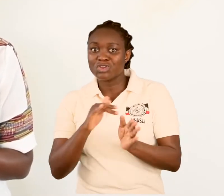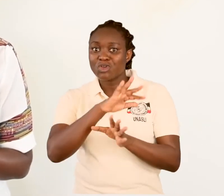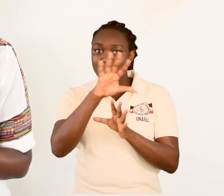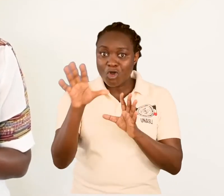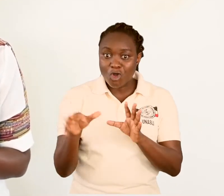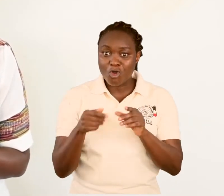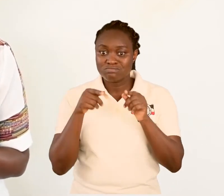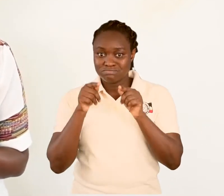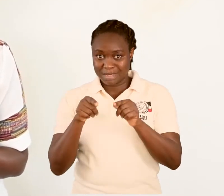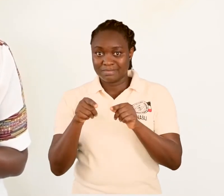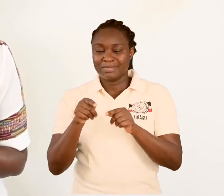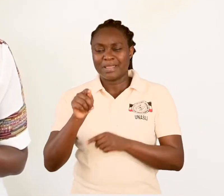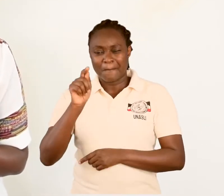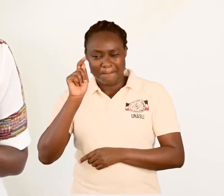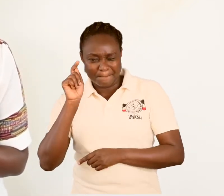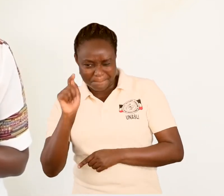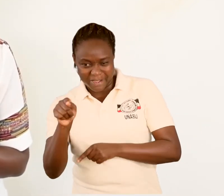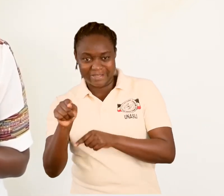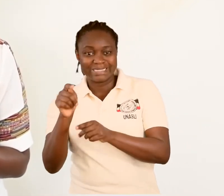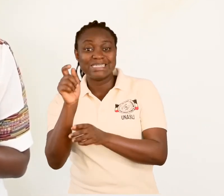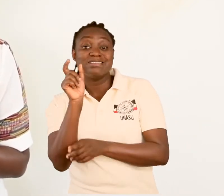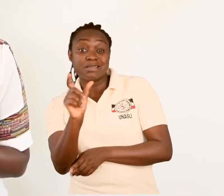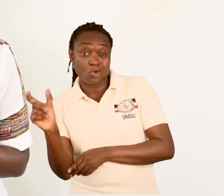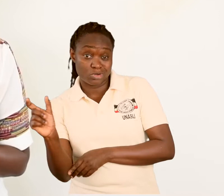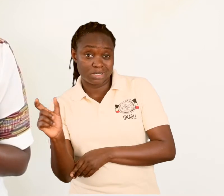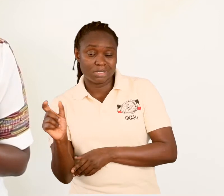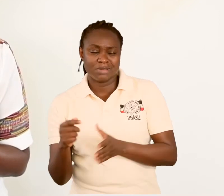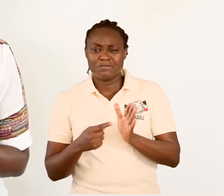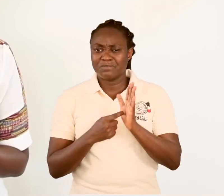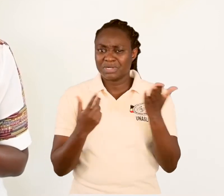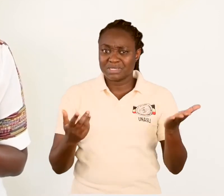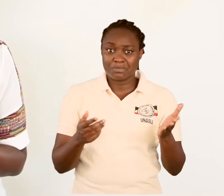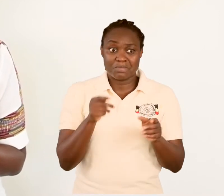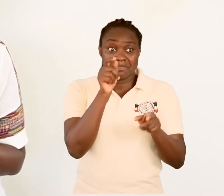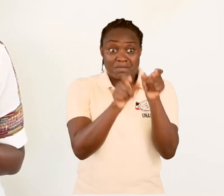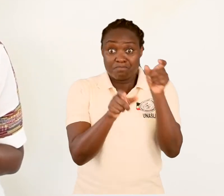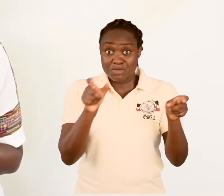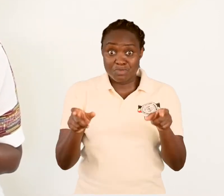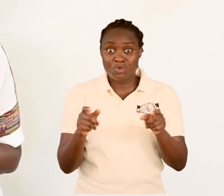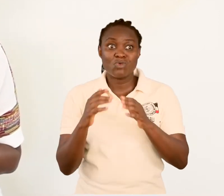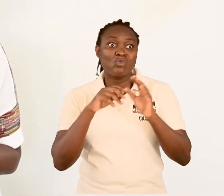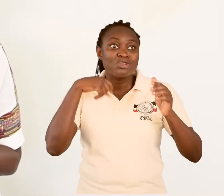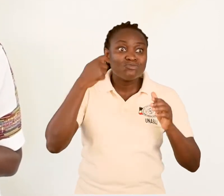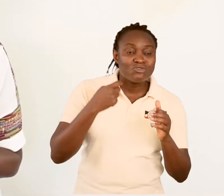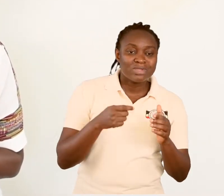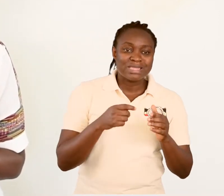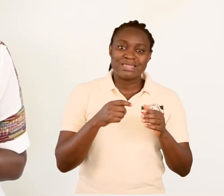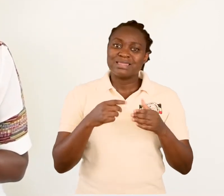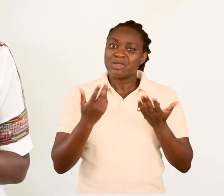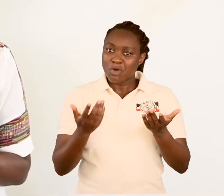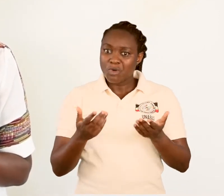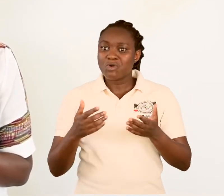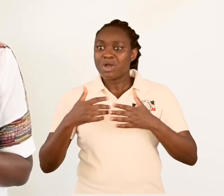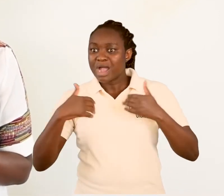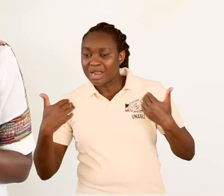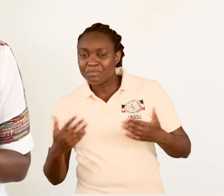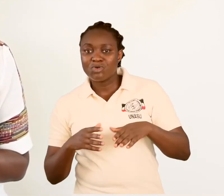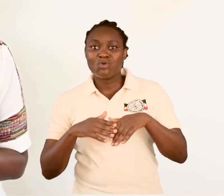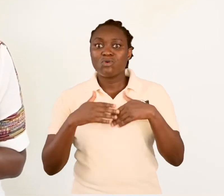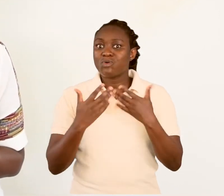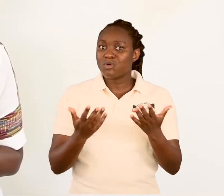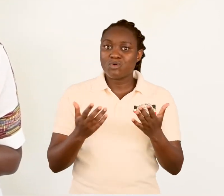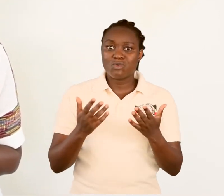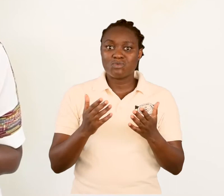nouns. These characters might be people, animals, or objects.